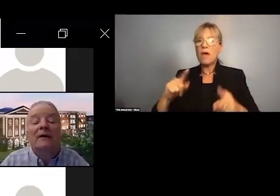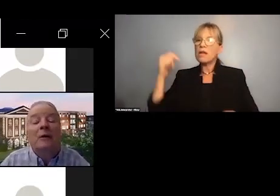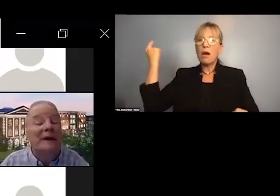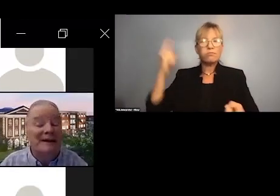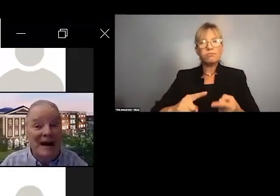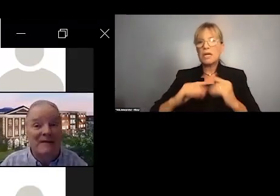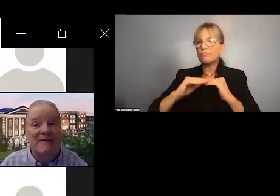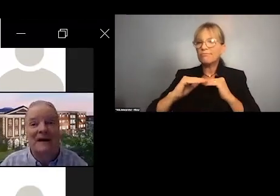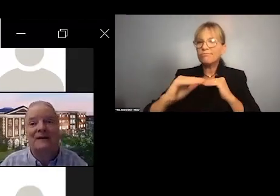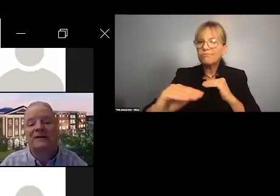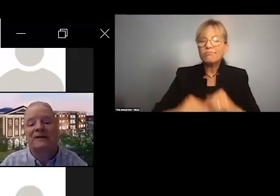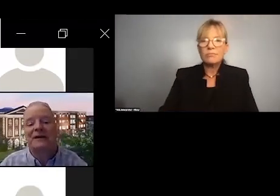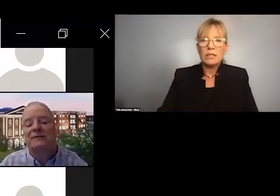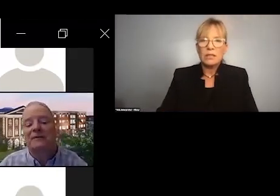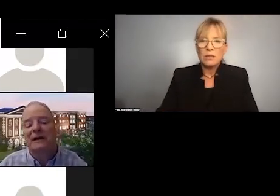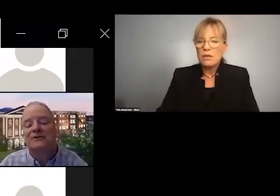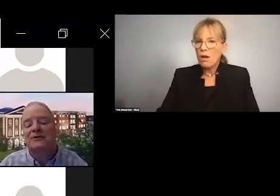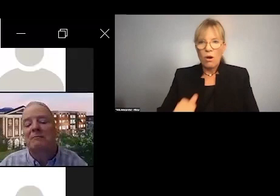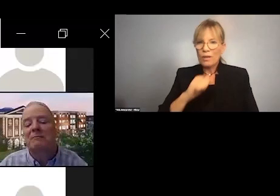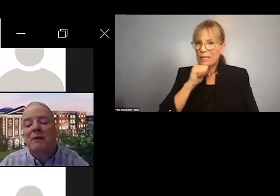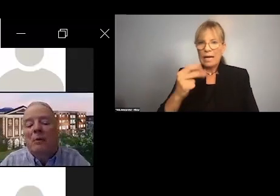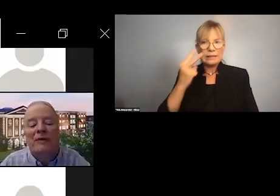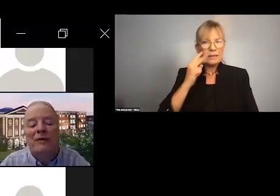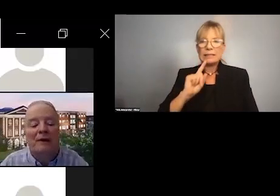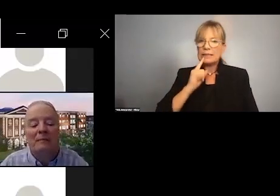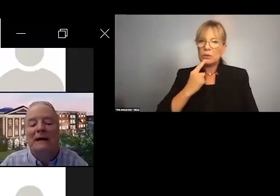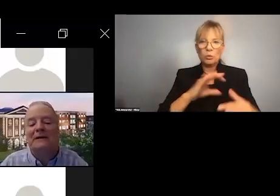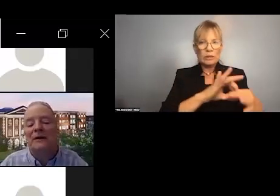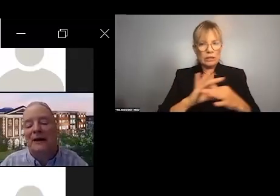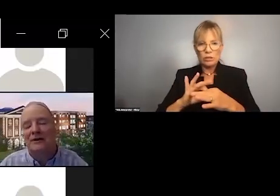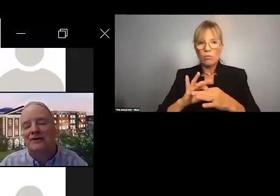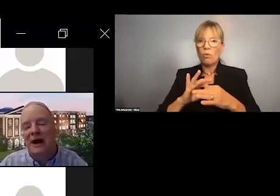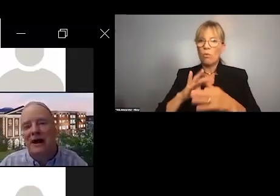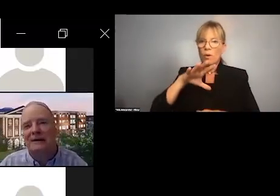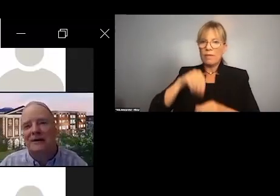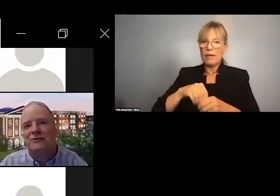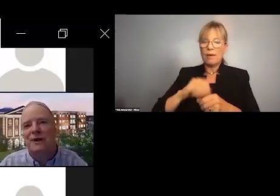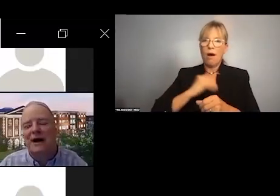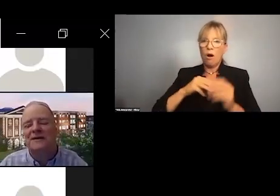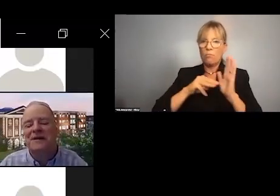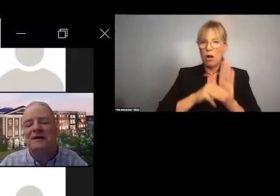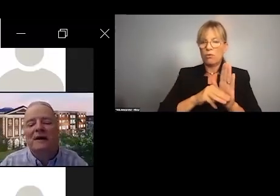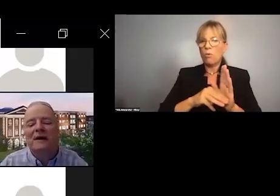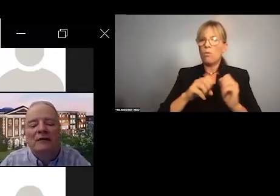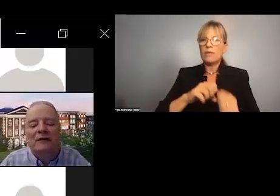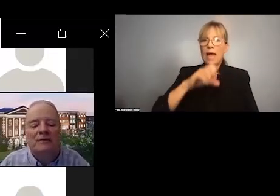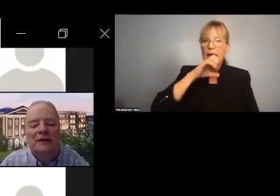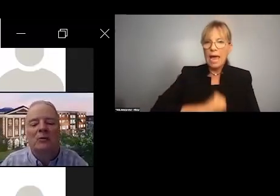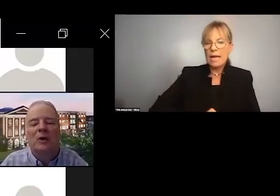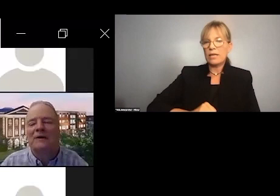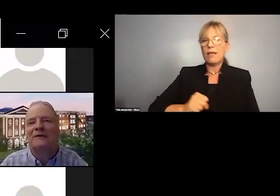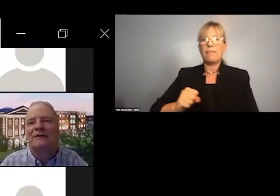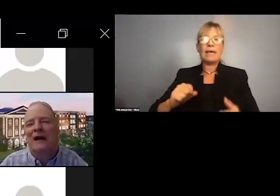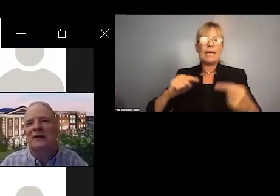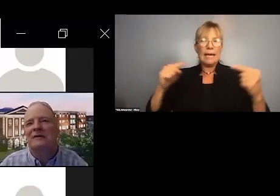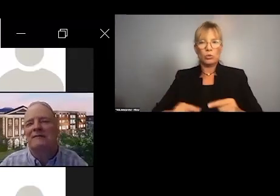very quickly. We did not find a significant relationship within our model with age at injury onset.